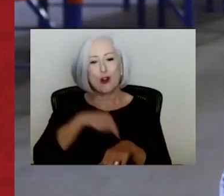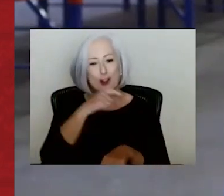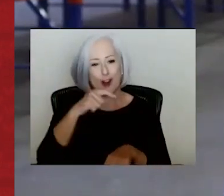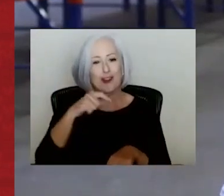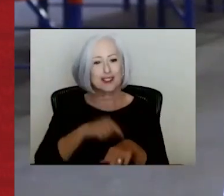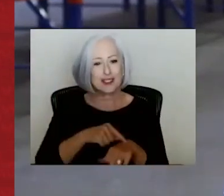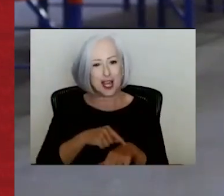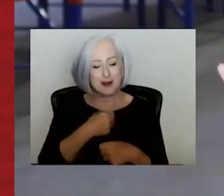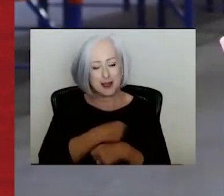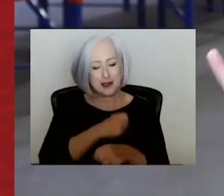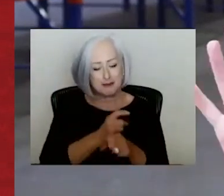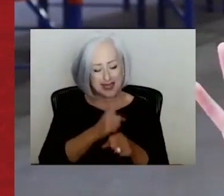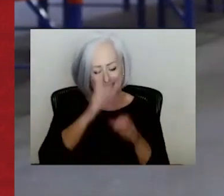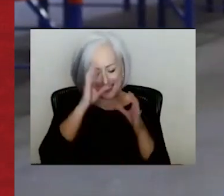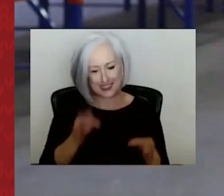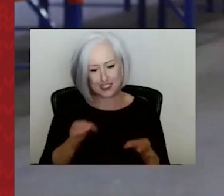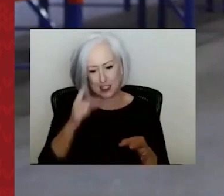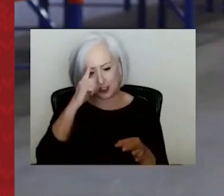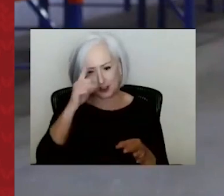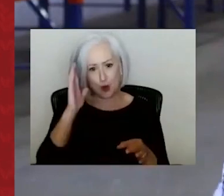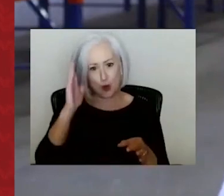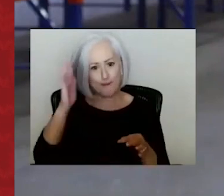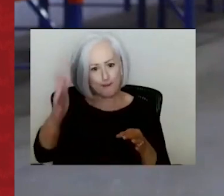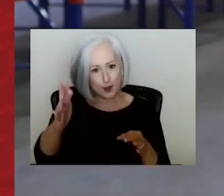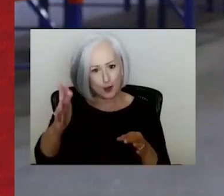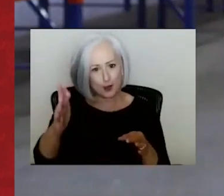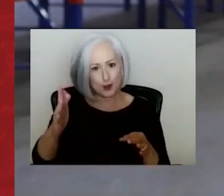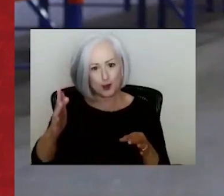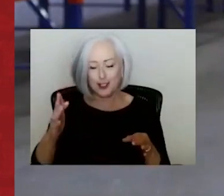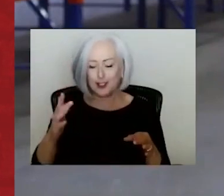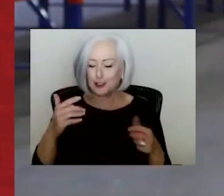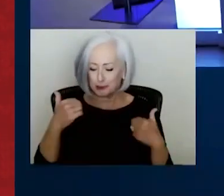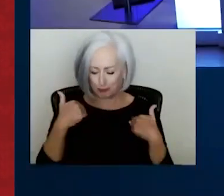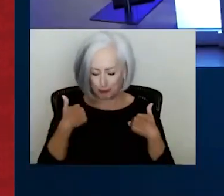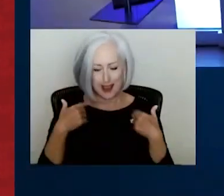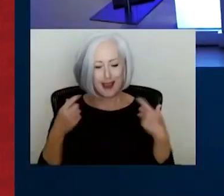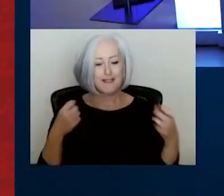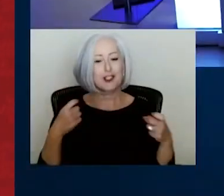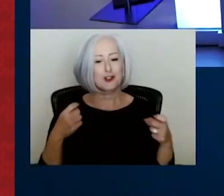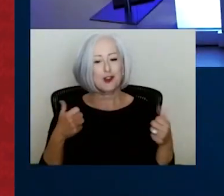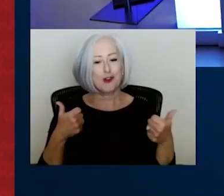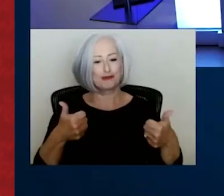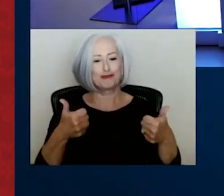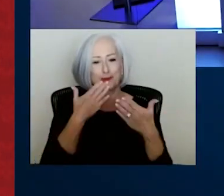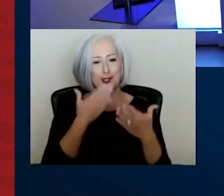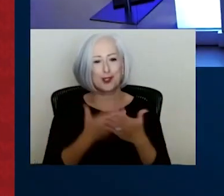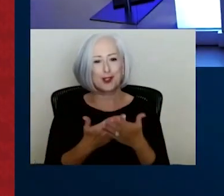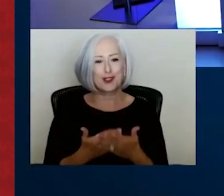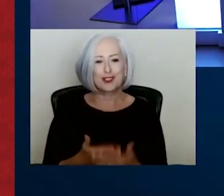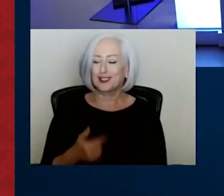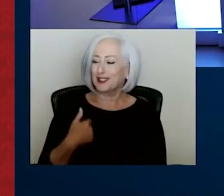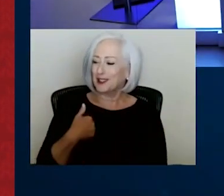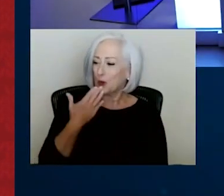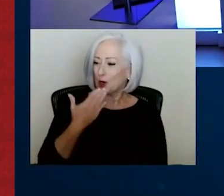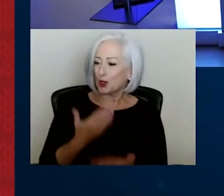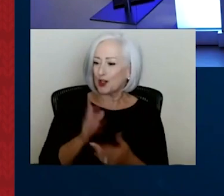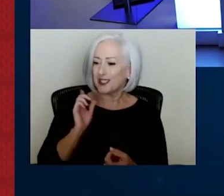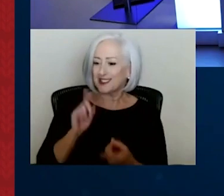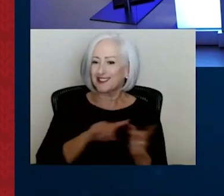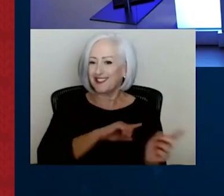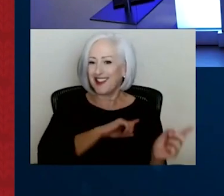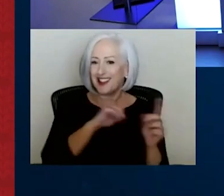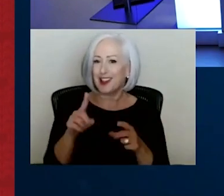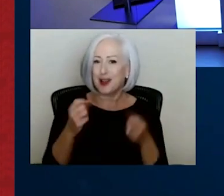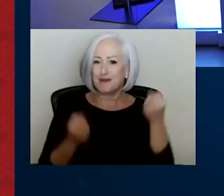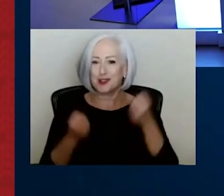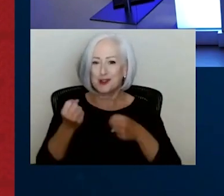long haul, and we got this. We're good. All right. Well, you're good until I come out and start driving that forklift. Doc Hawk,